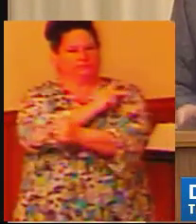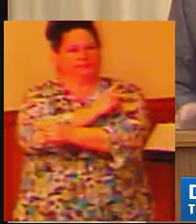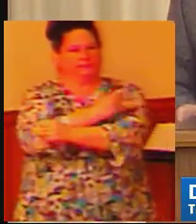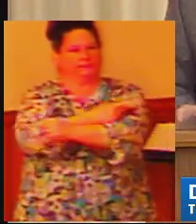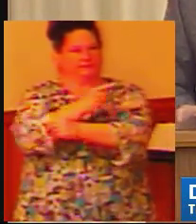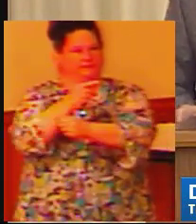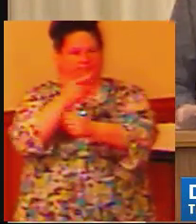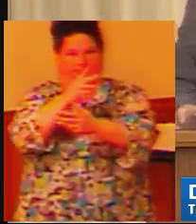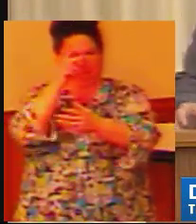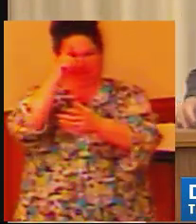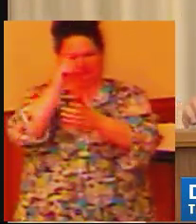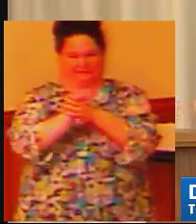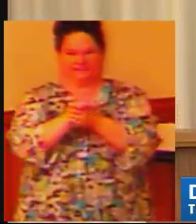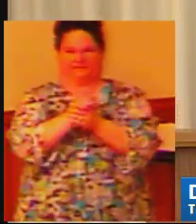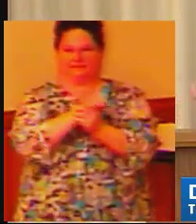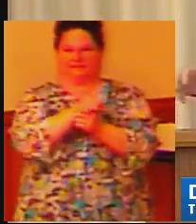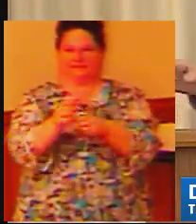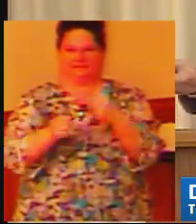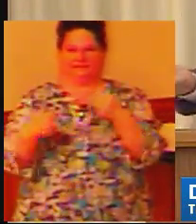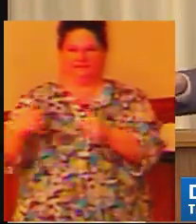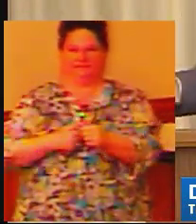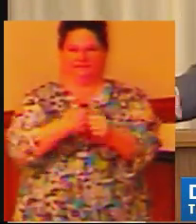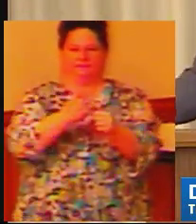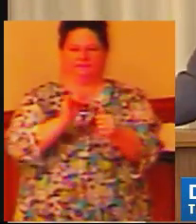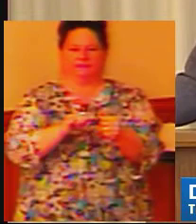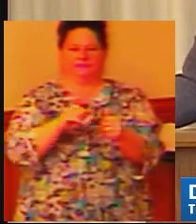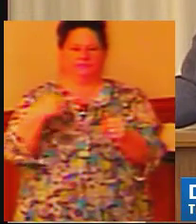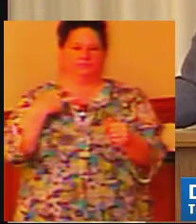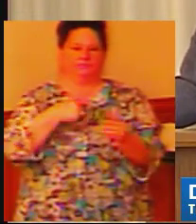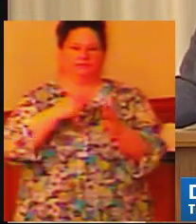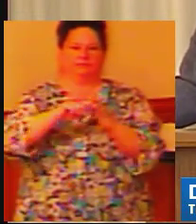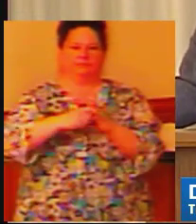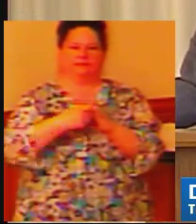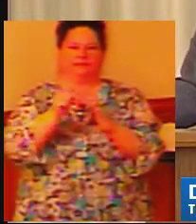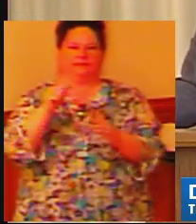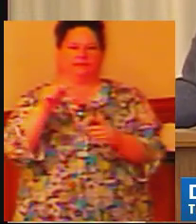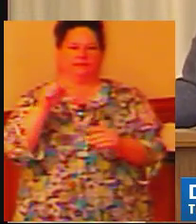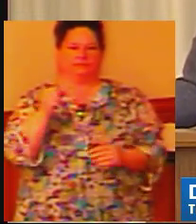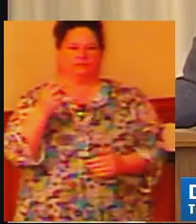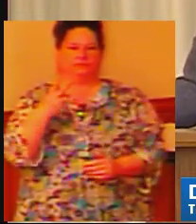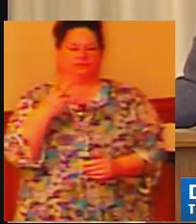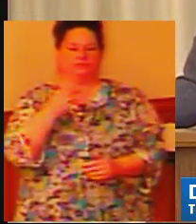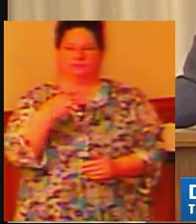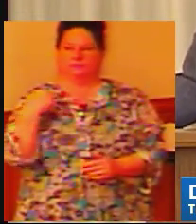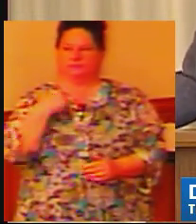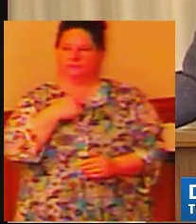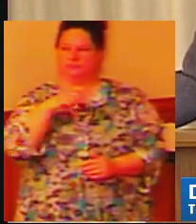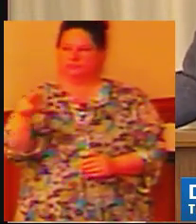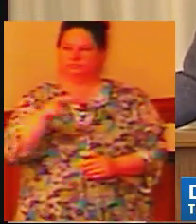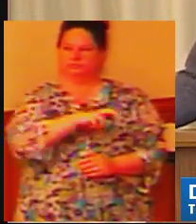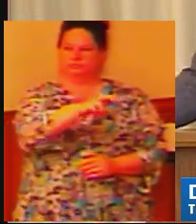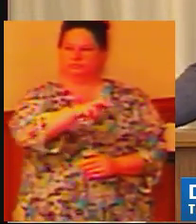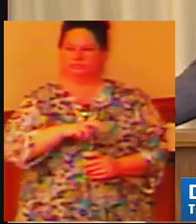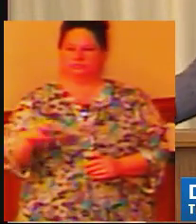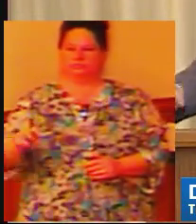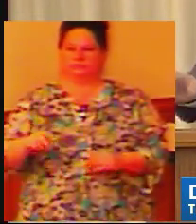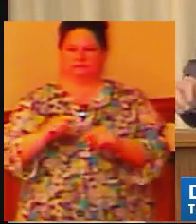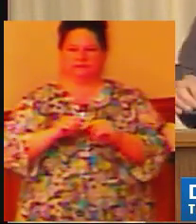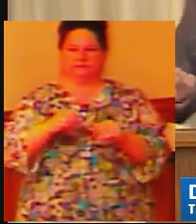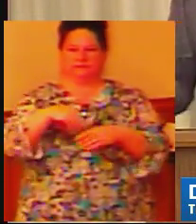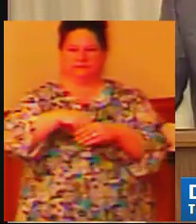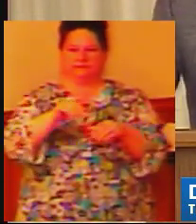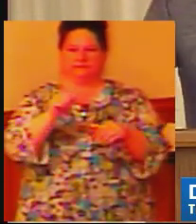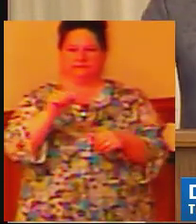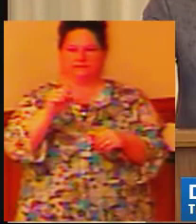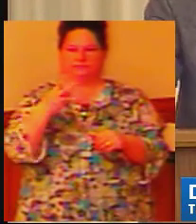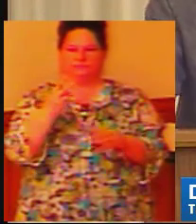followed these beliefs. So we're going to start in Acts 2, and then we'll jump around a little bit in Acts 2, starting